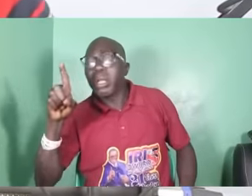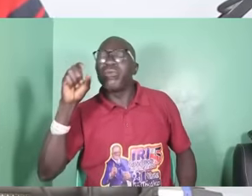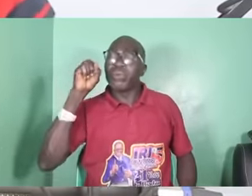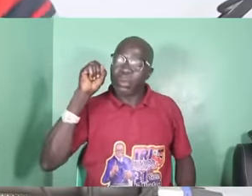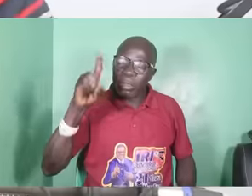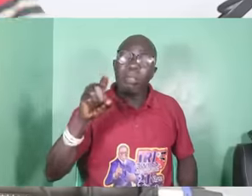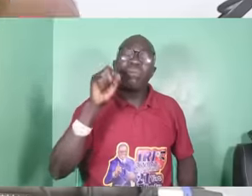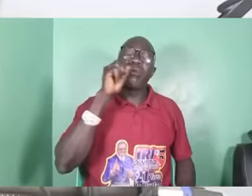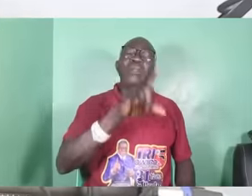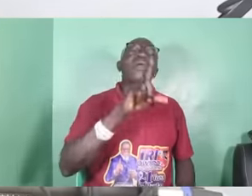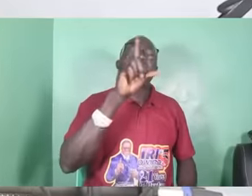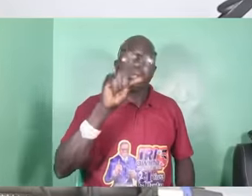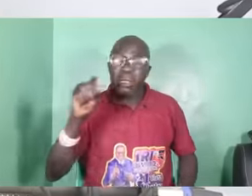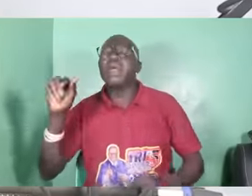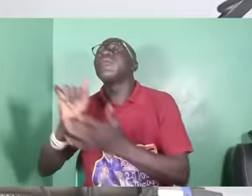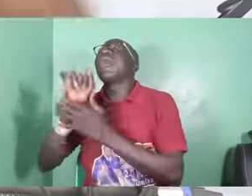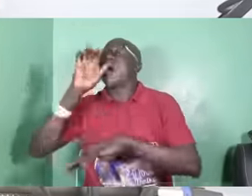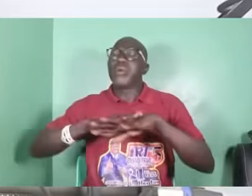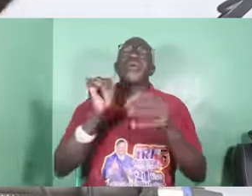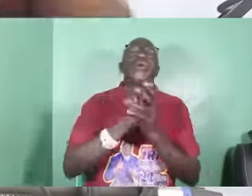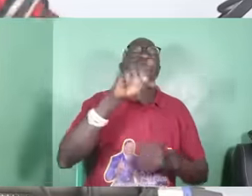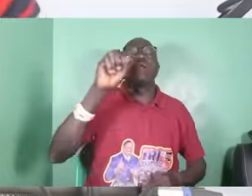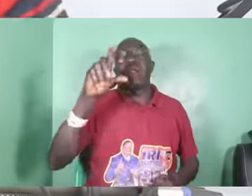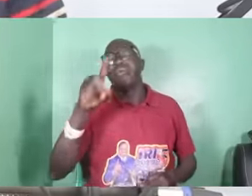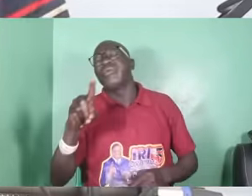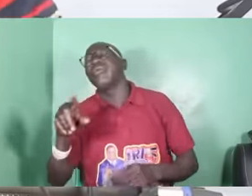Level 2017. I've been choosing. But that's the